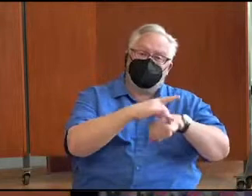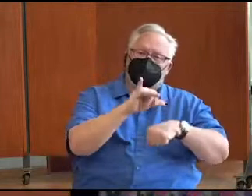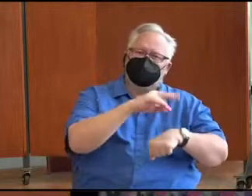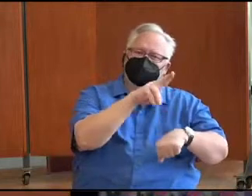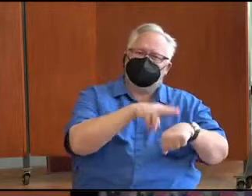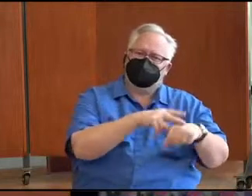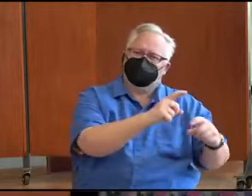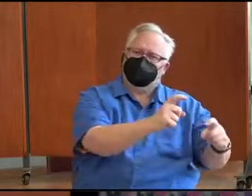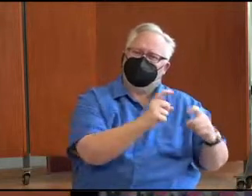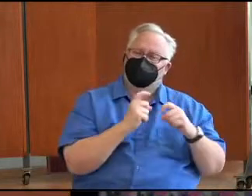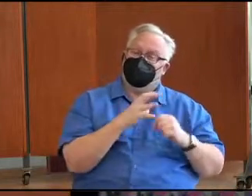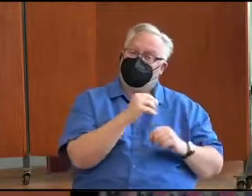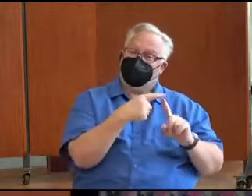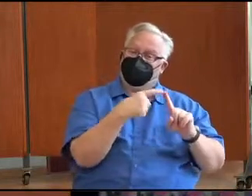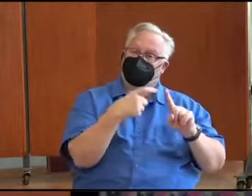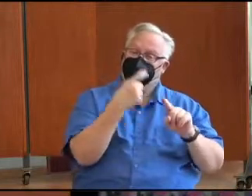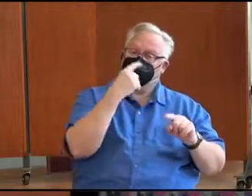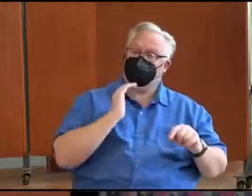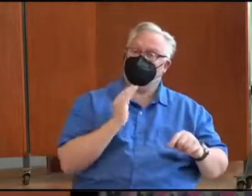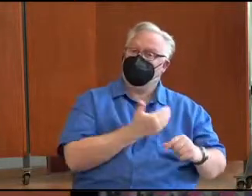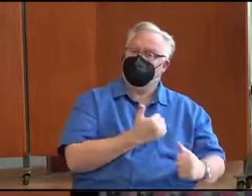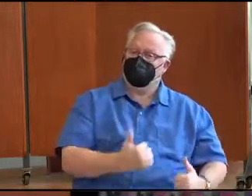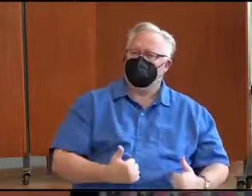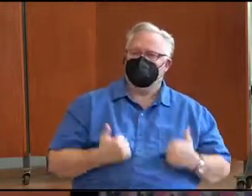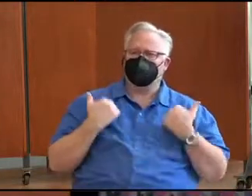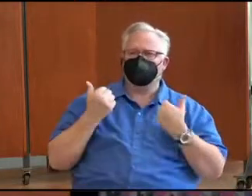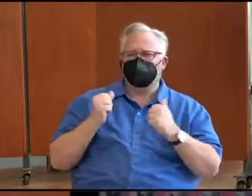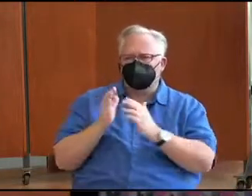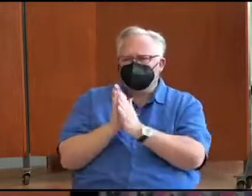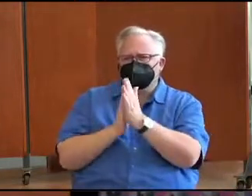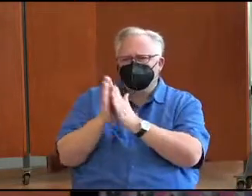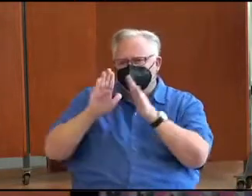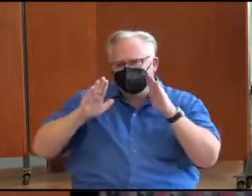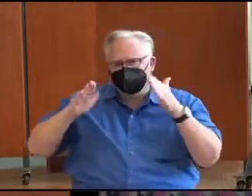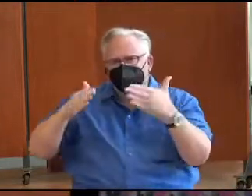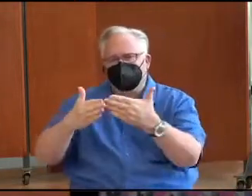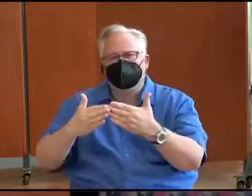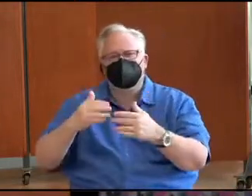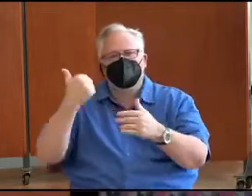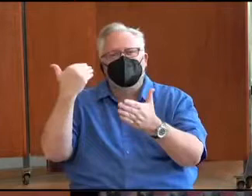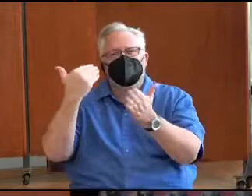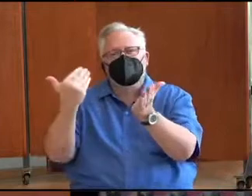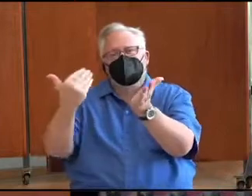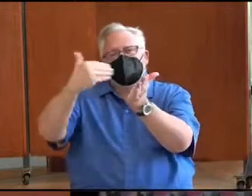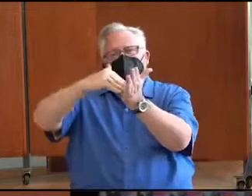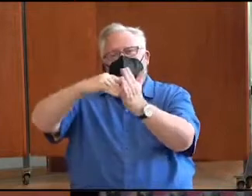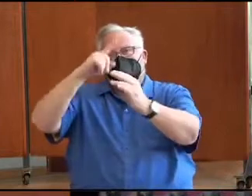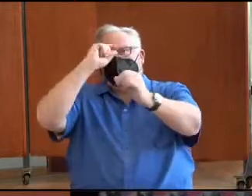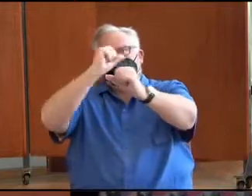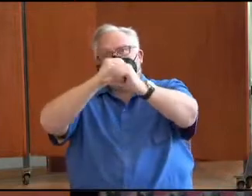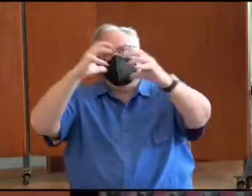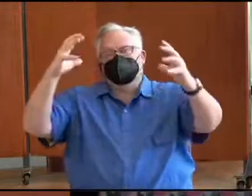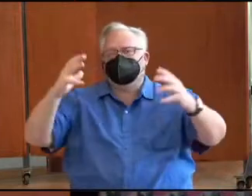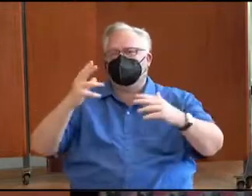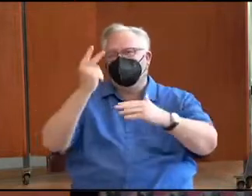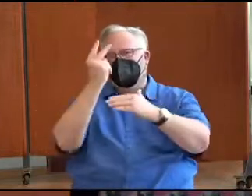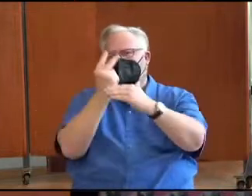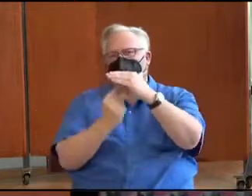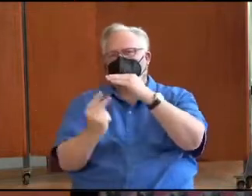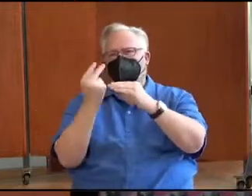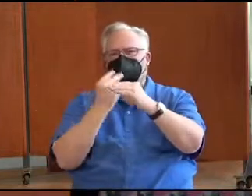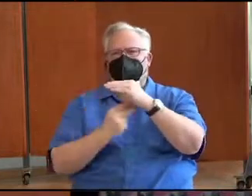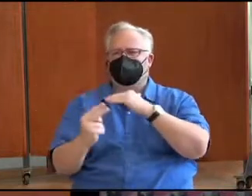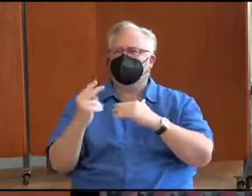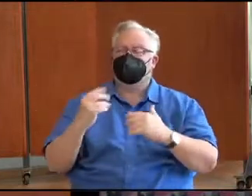lives. To lean into and reimagine what prophetic, life-saving, and justice-making